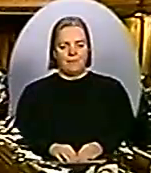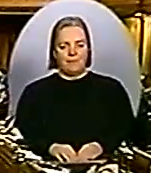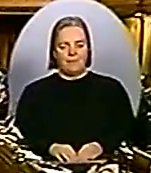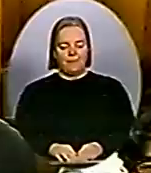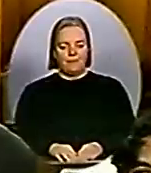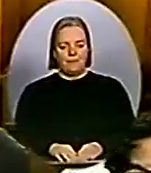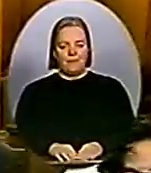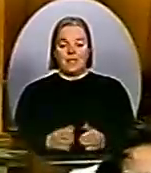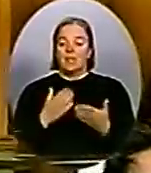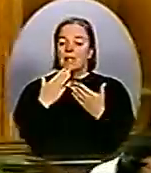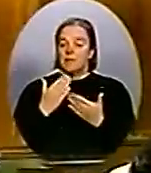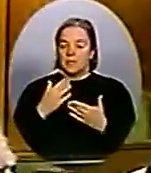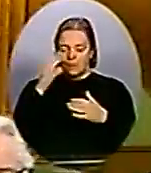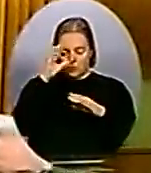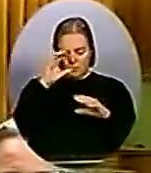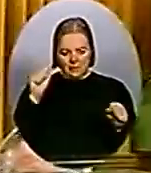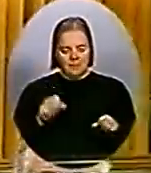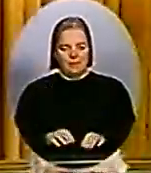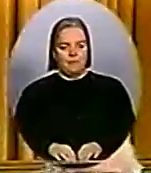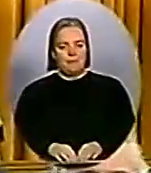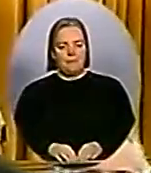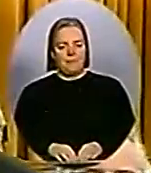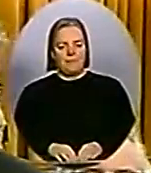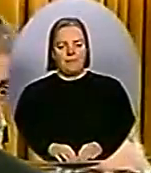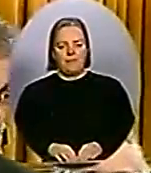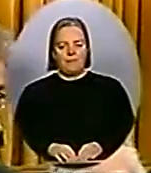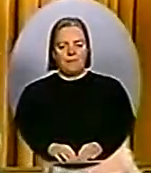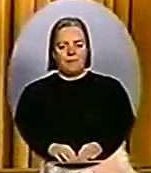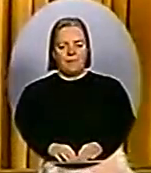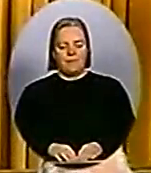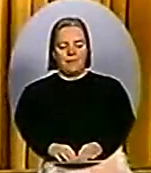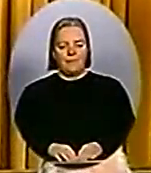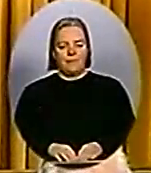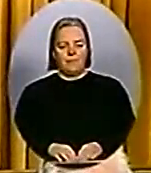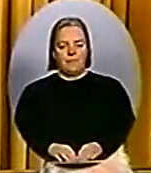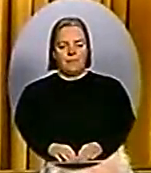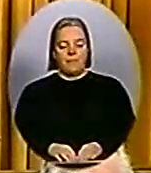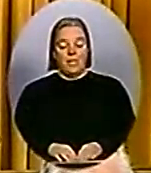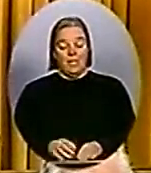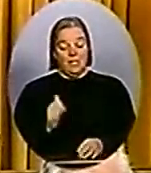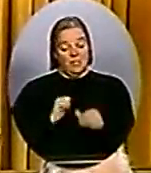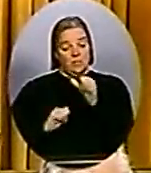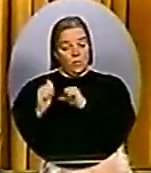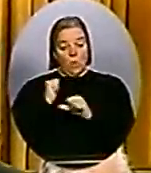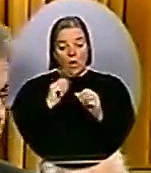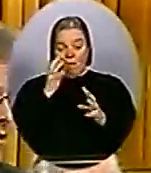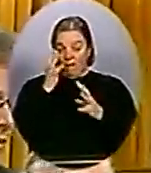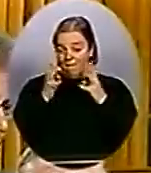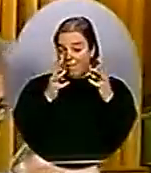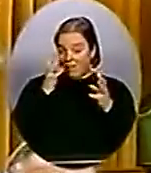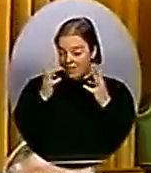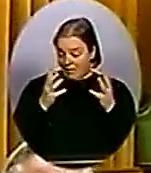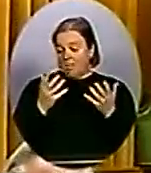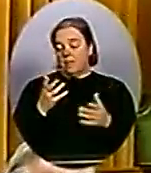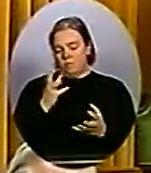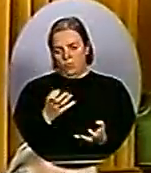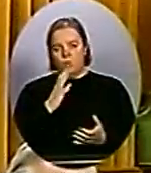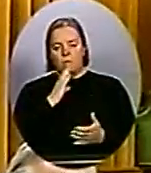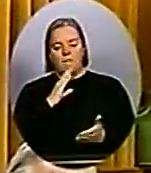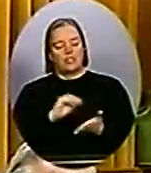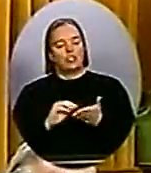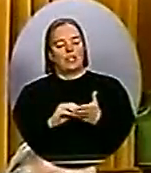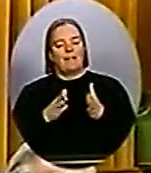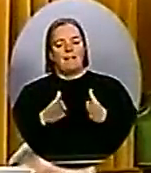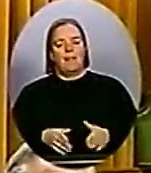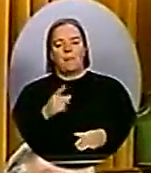Thank you. Well, let's talk about fiction. Let's talk about how the Parliamentary Secretary for Finance tried to divert attention from